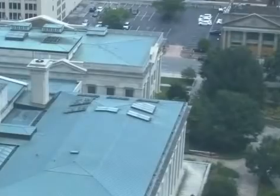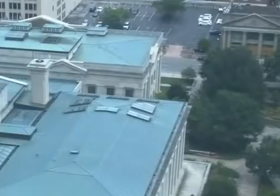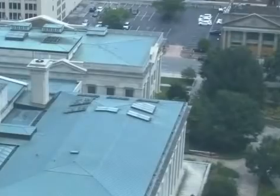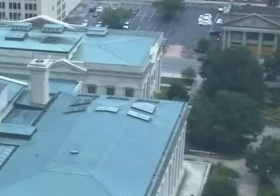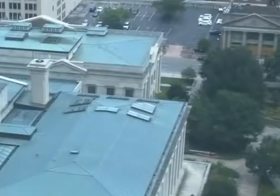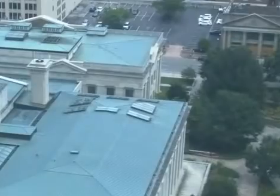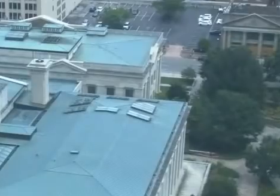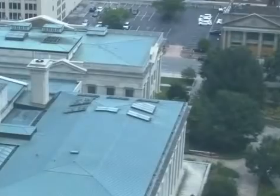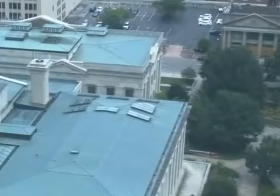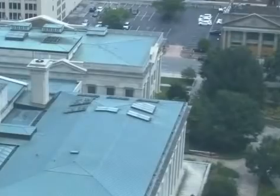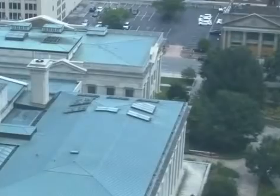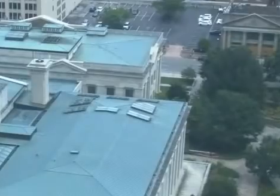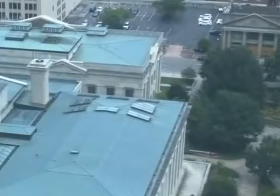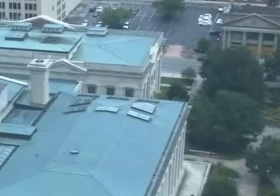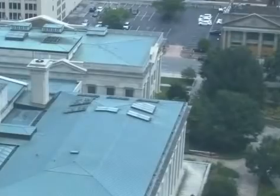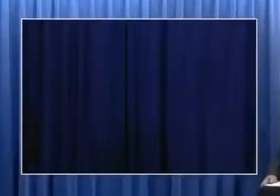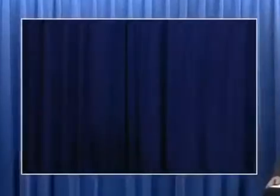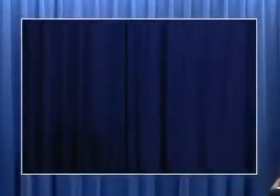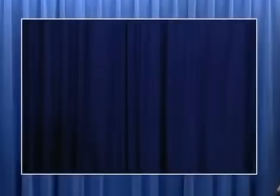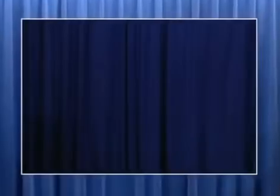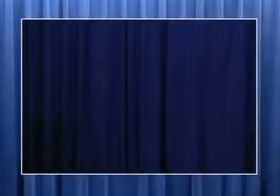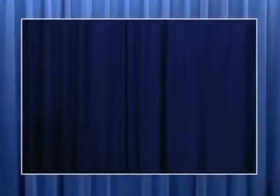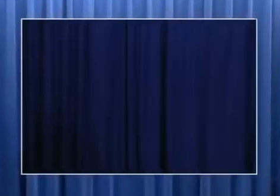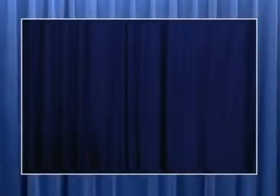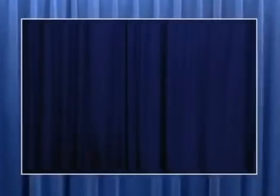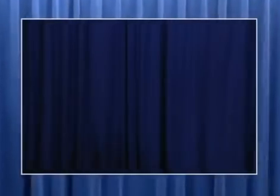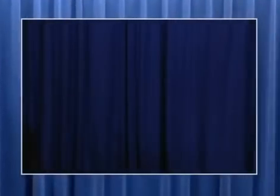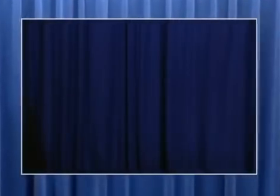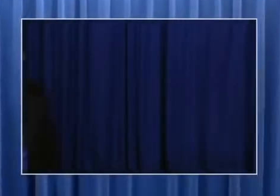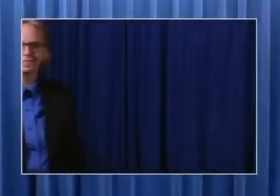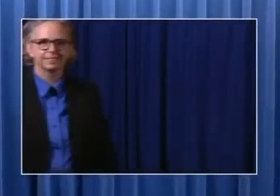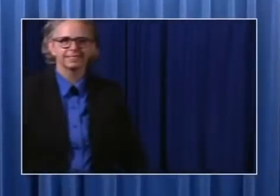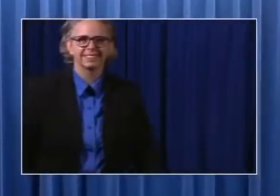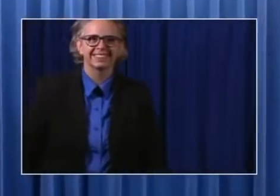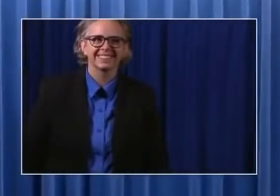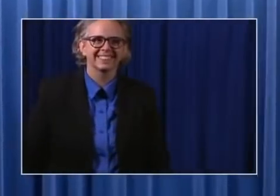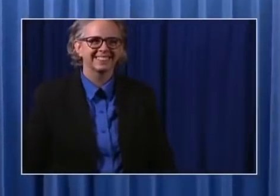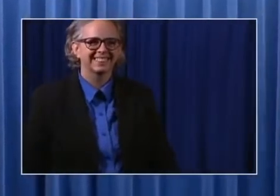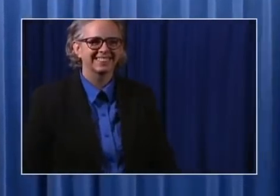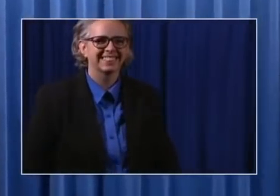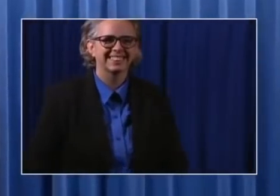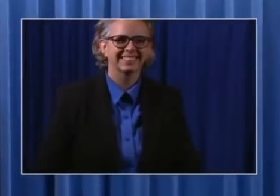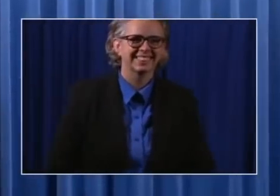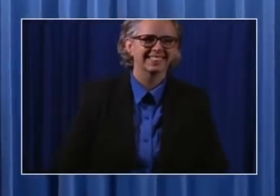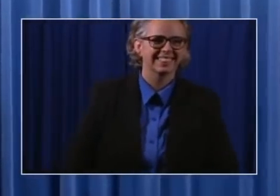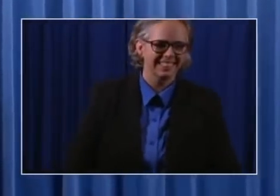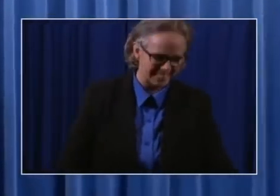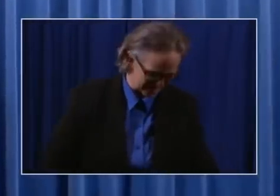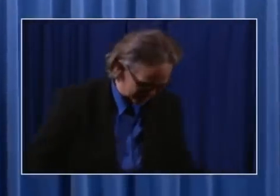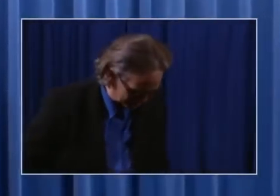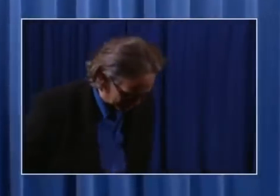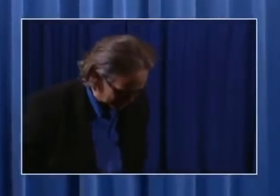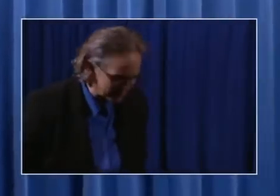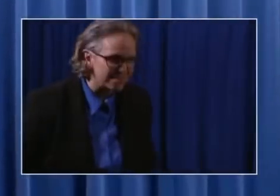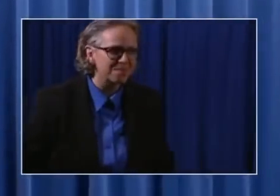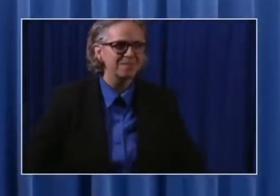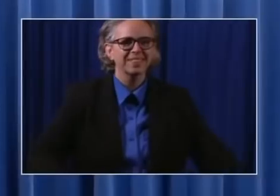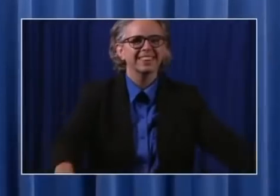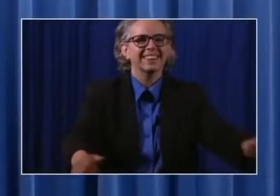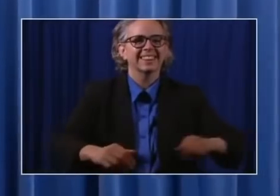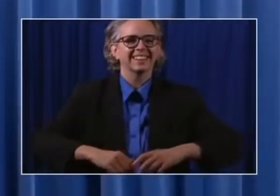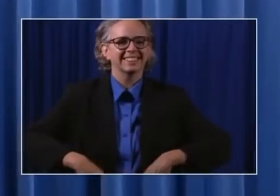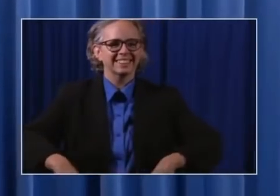know if is he going to close down restaurants? Is he going to sequester bars? Right. He's at the podium, so let's listen in.